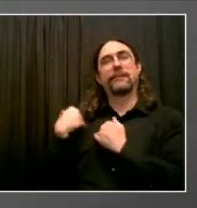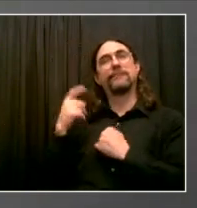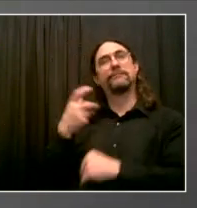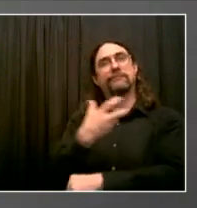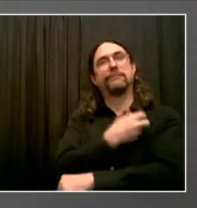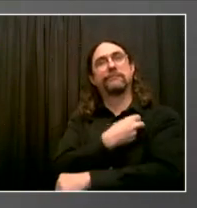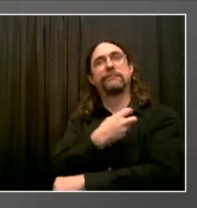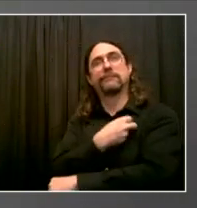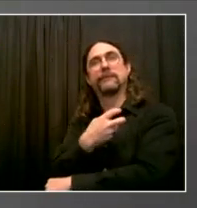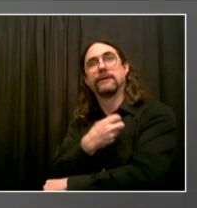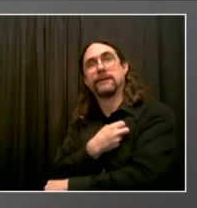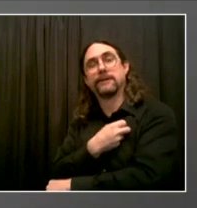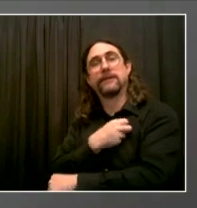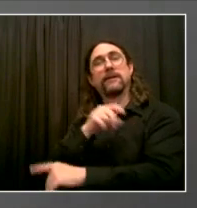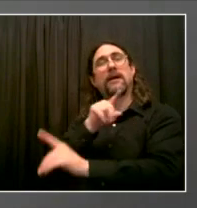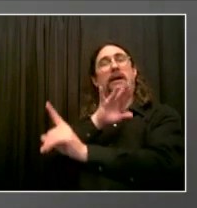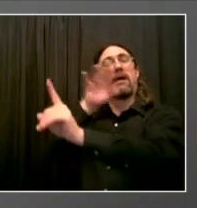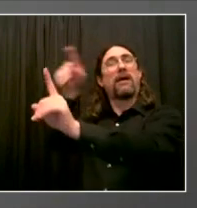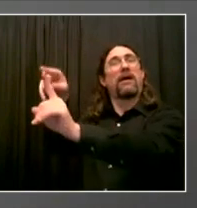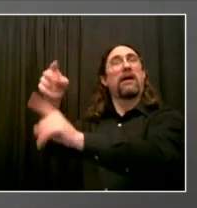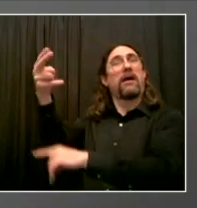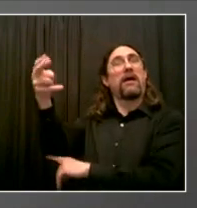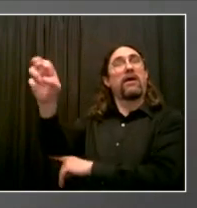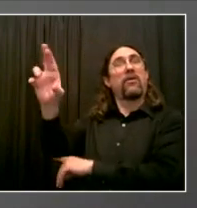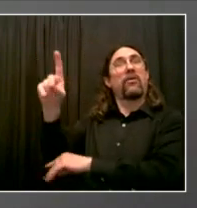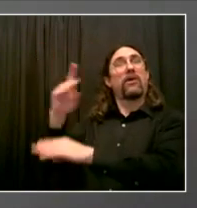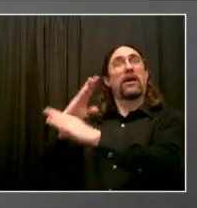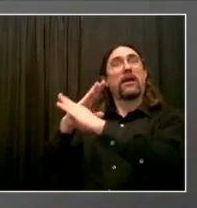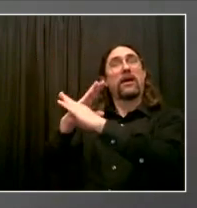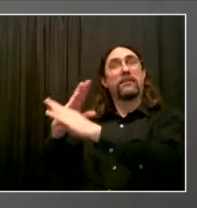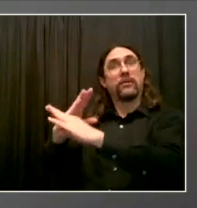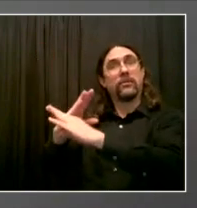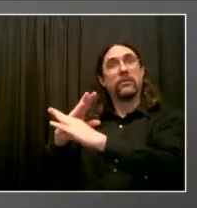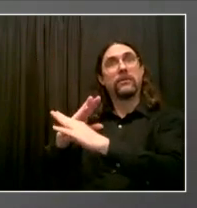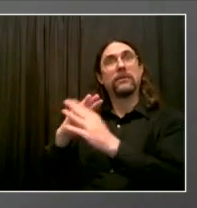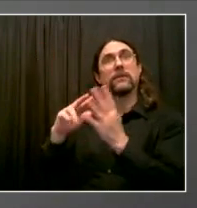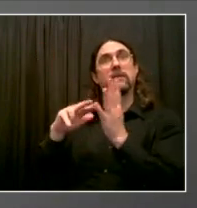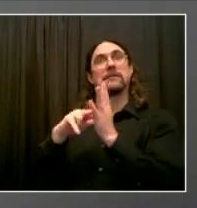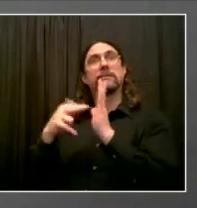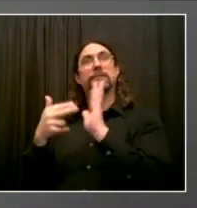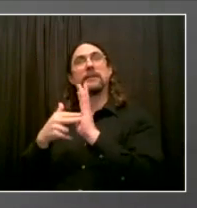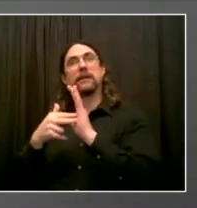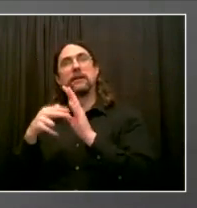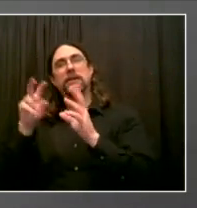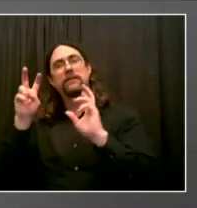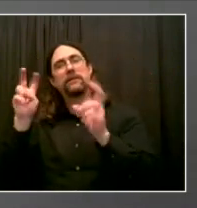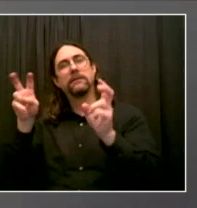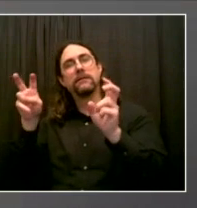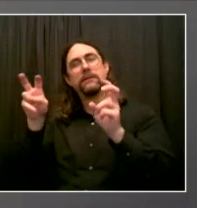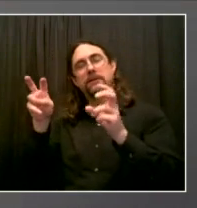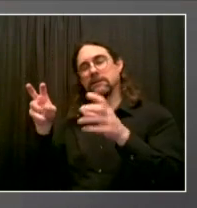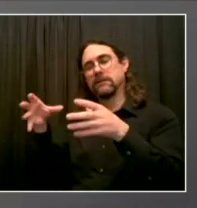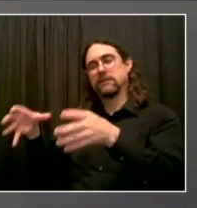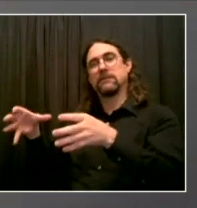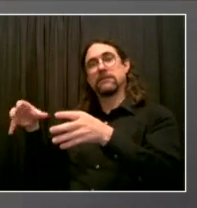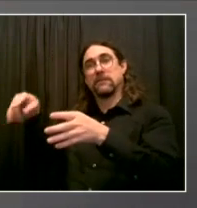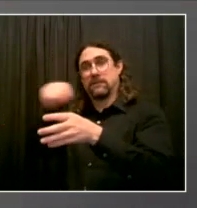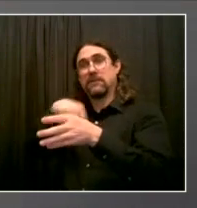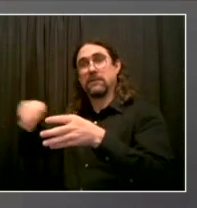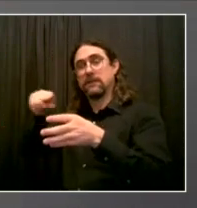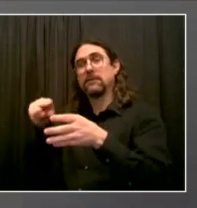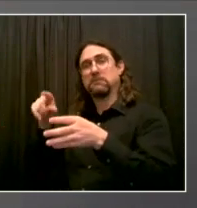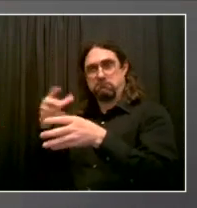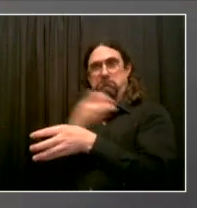free ride. They're protected by the fact that everybody else is vaccinated and can't spread